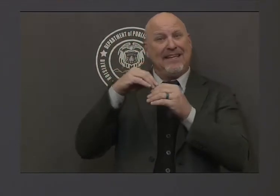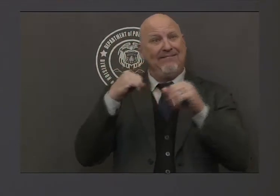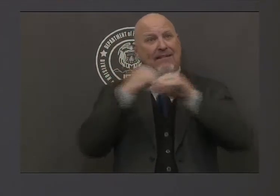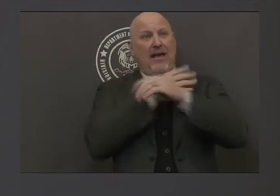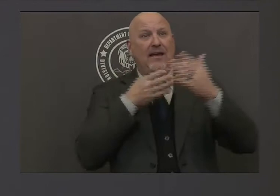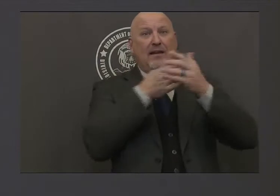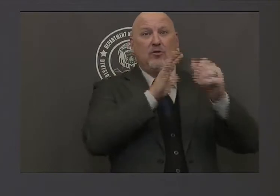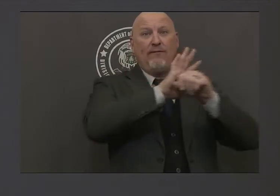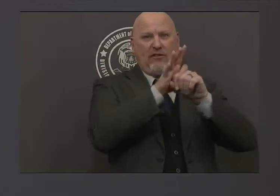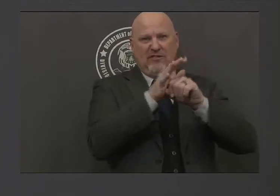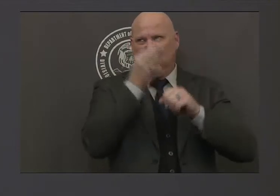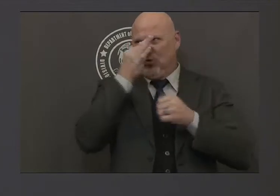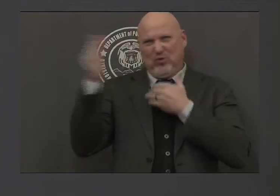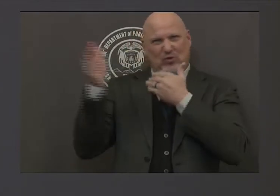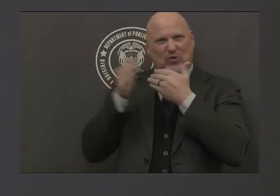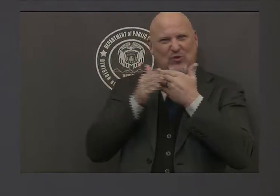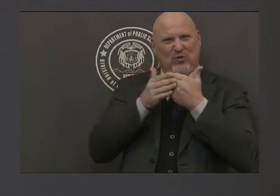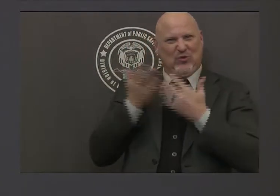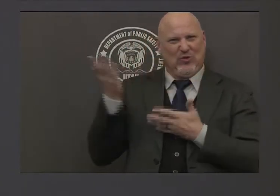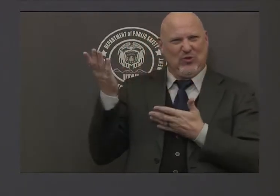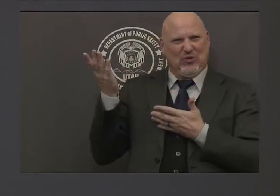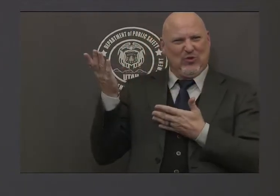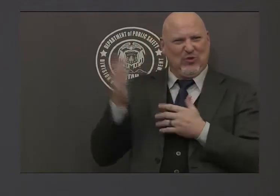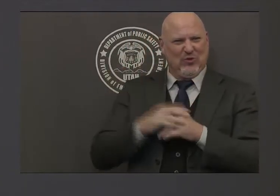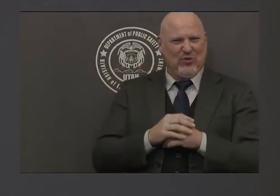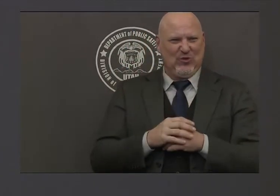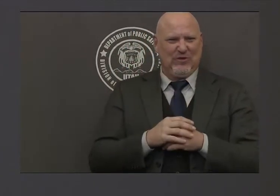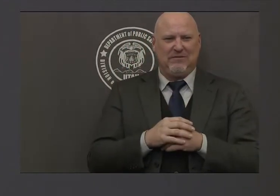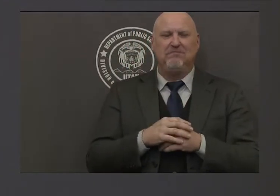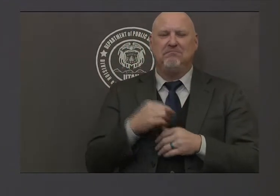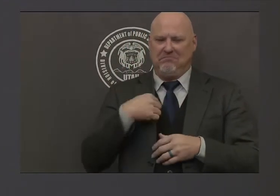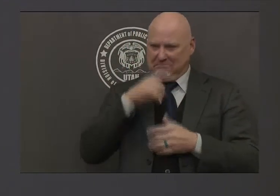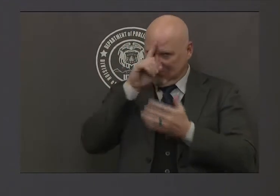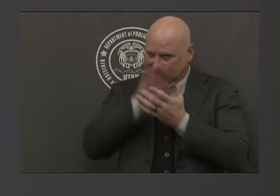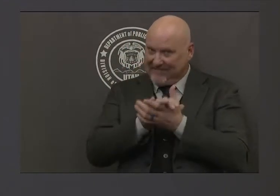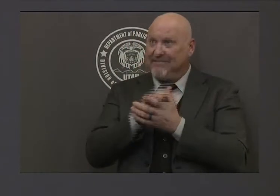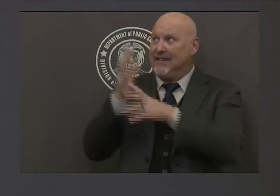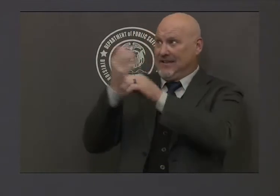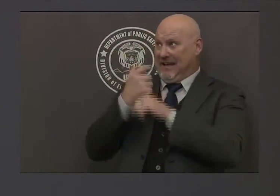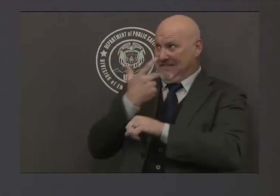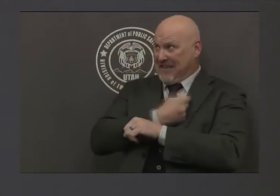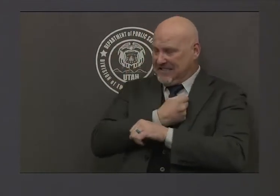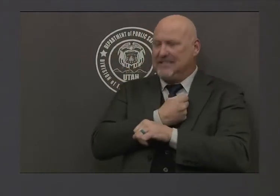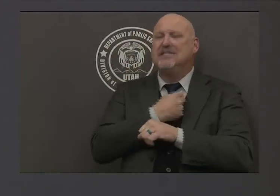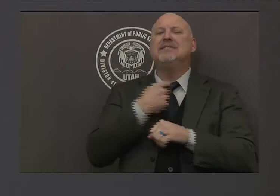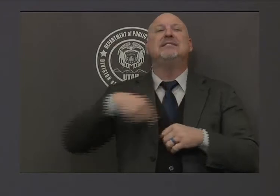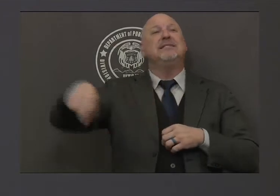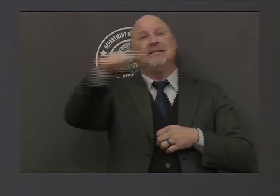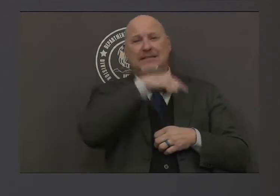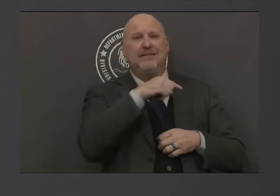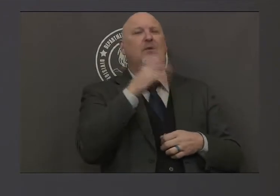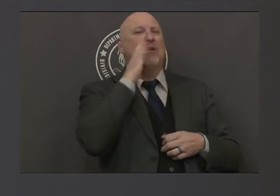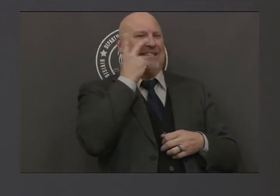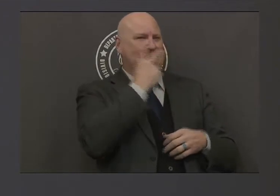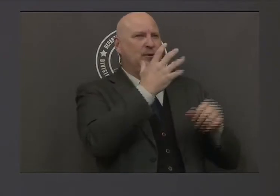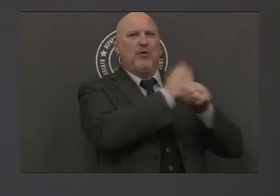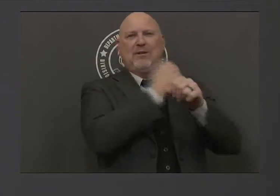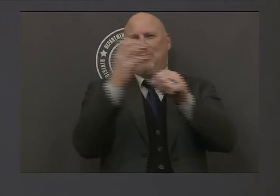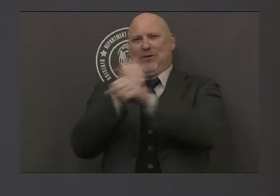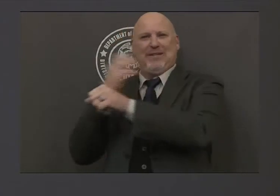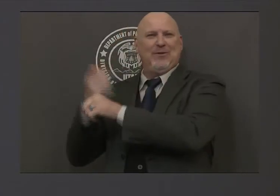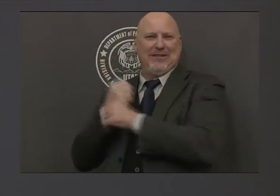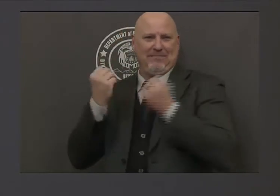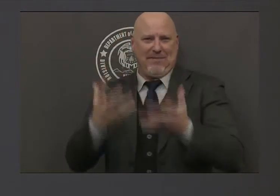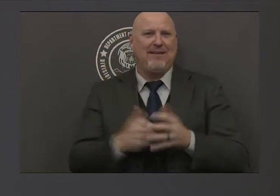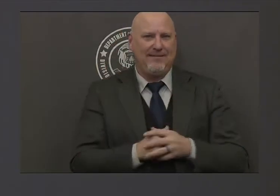the work of the UEA in helping that to happen. So with that, again, we encourage all of us, let's stay strong. We certainly aren't out of the woods